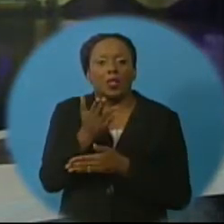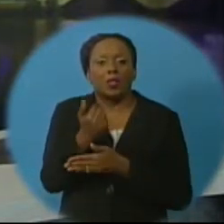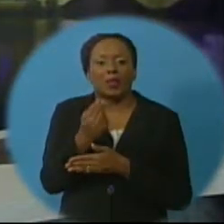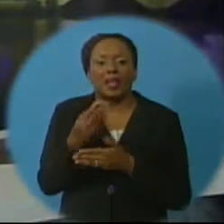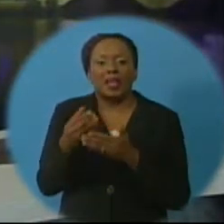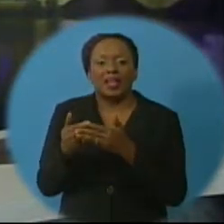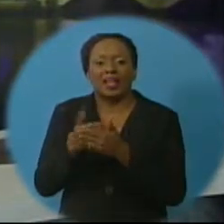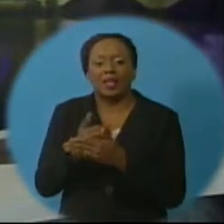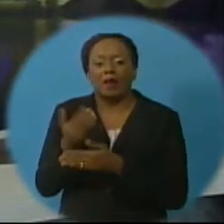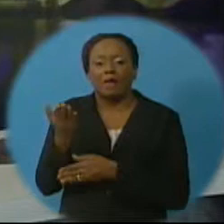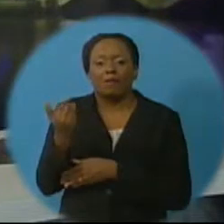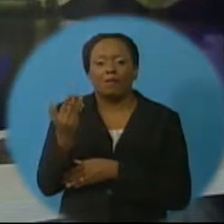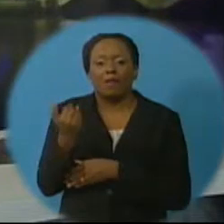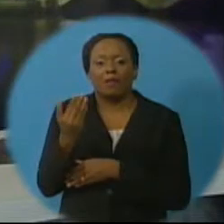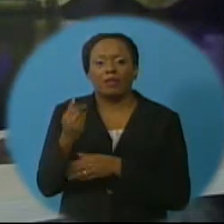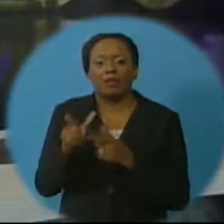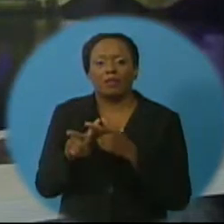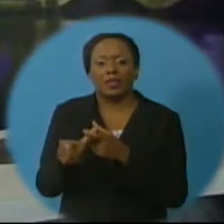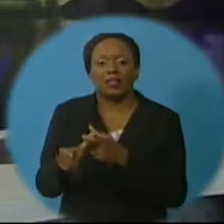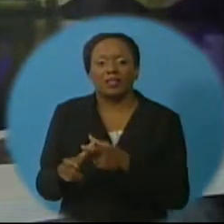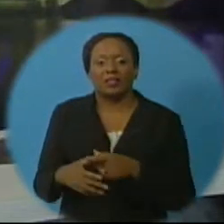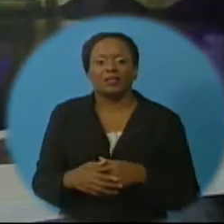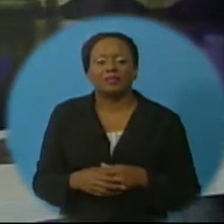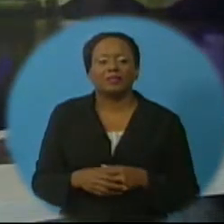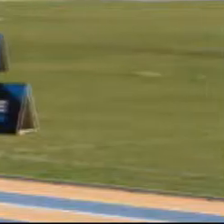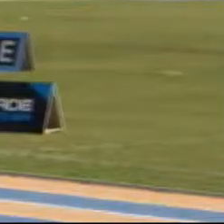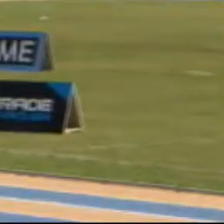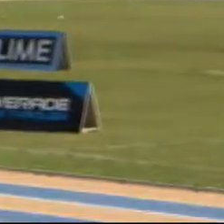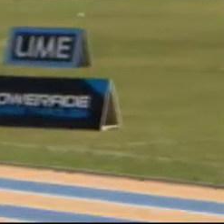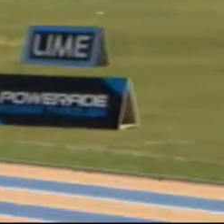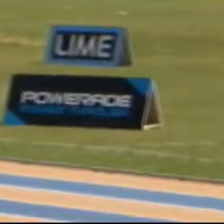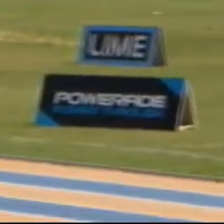the under-13 and under-15 heats.